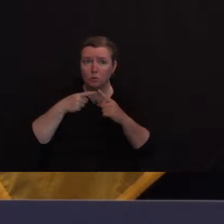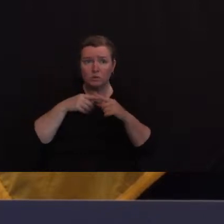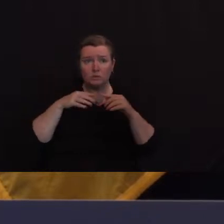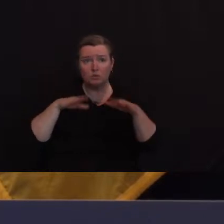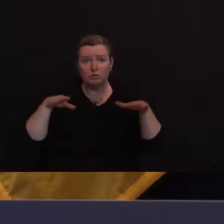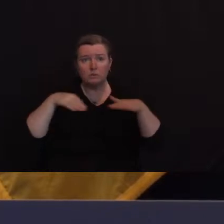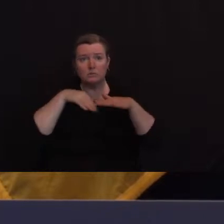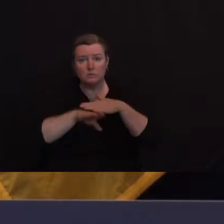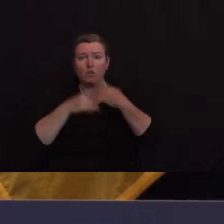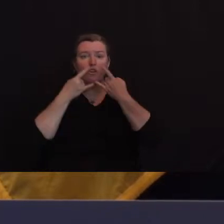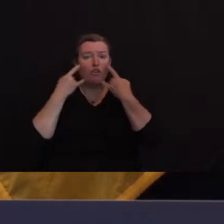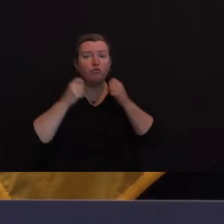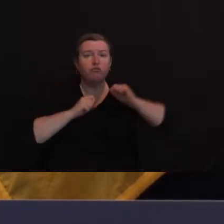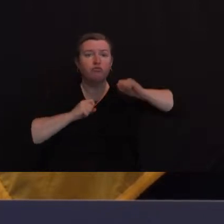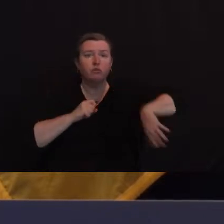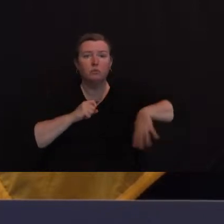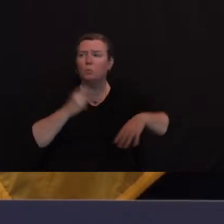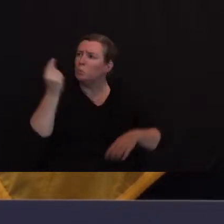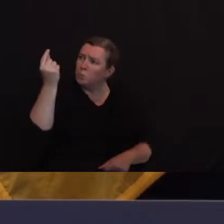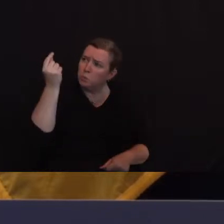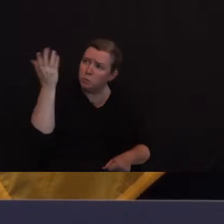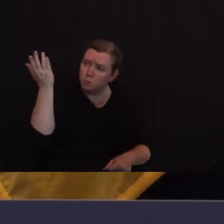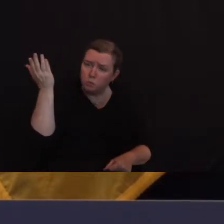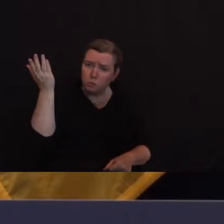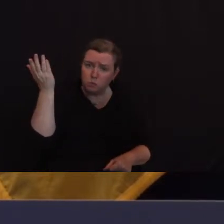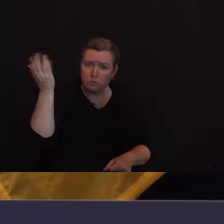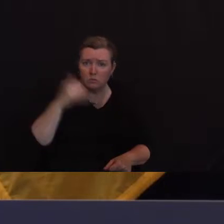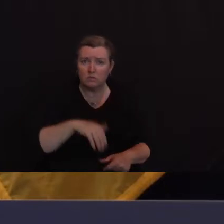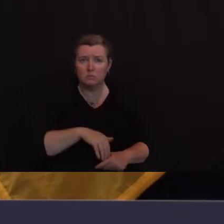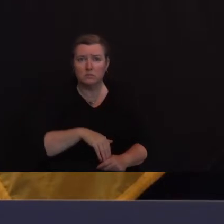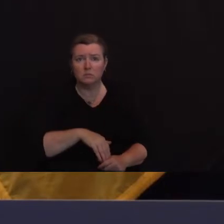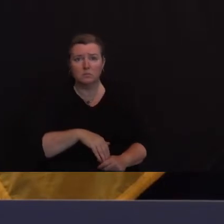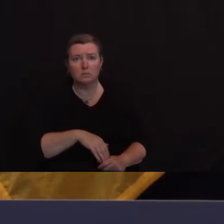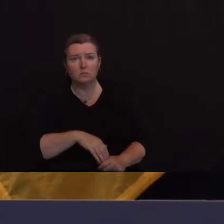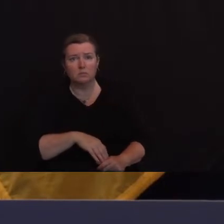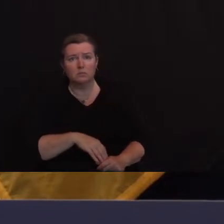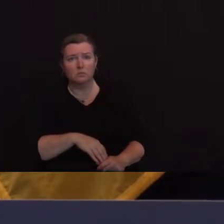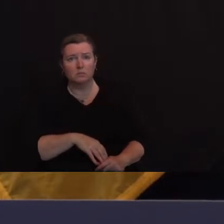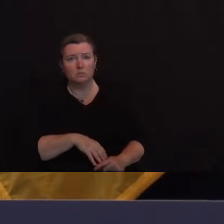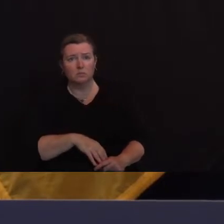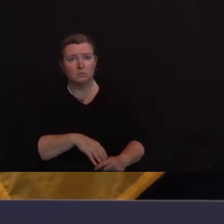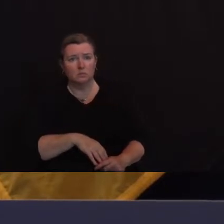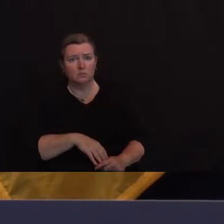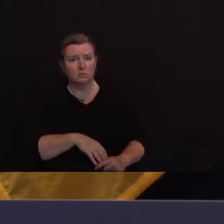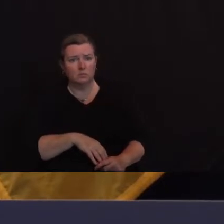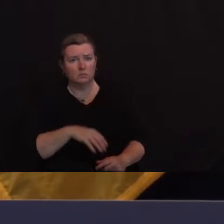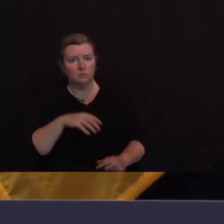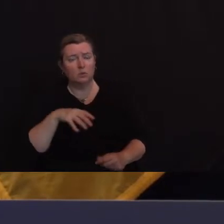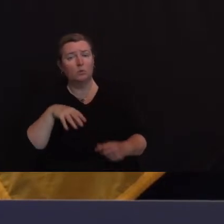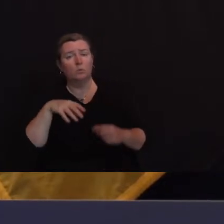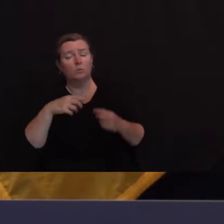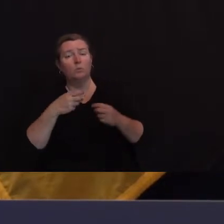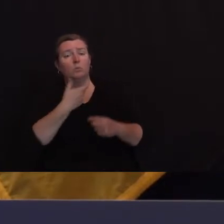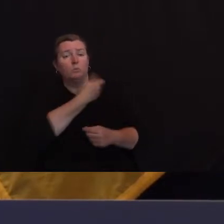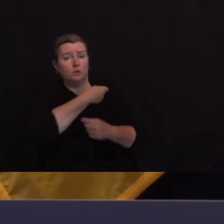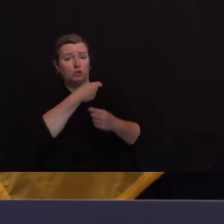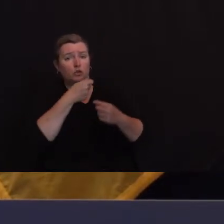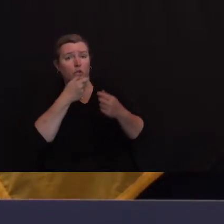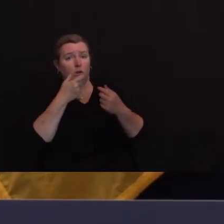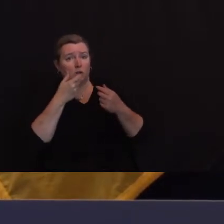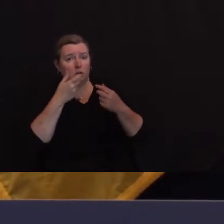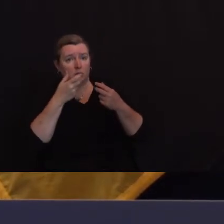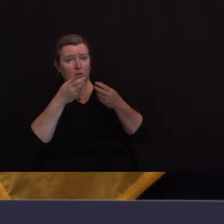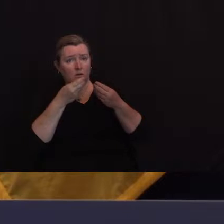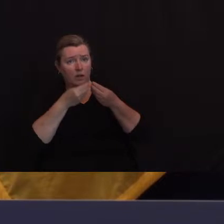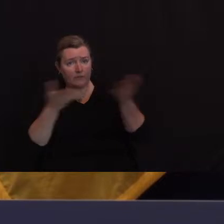I think the answer on boosters, if you mean the third shot, is the answer is 0 at the moment. None have been administered,